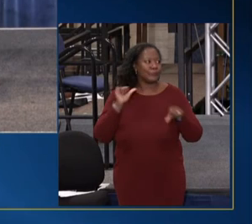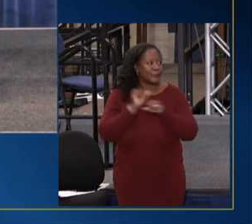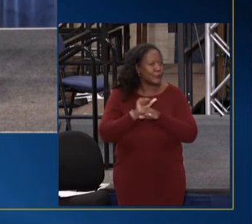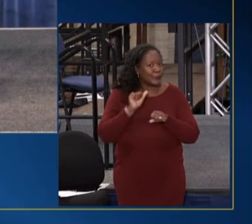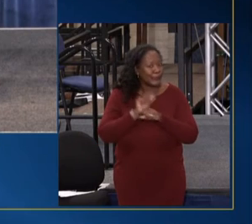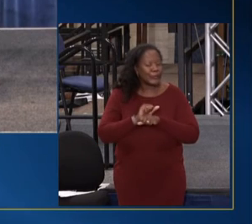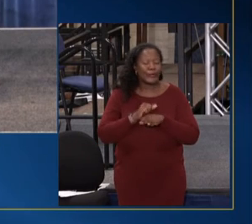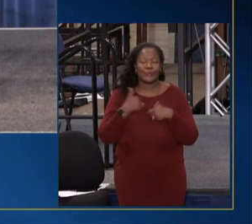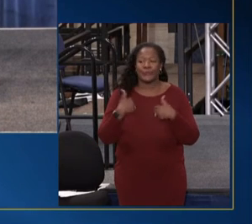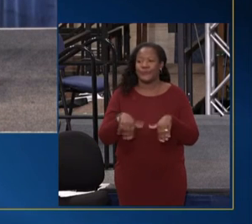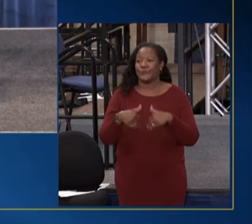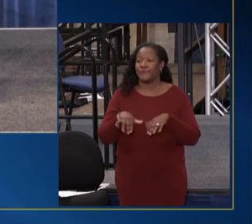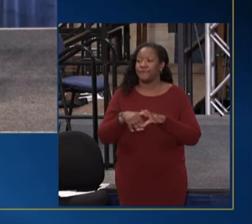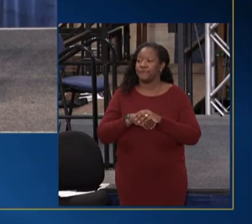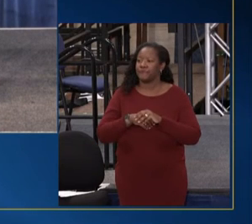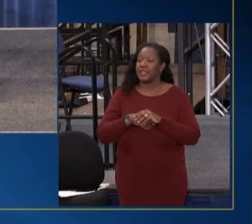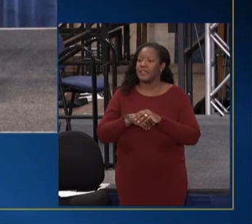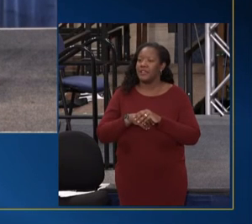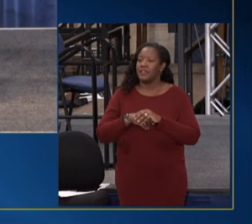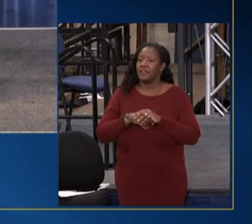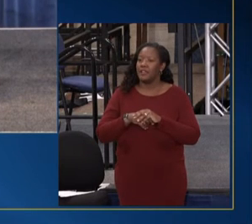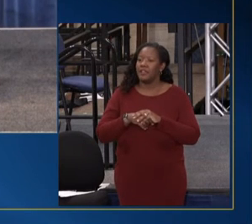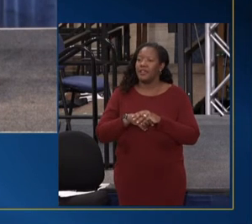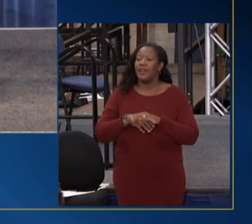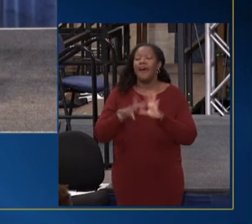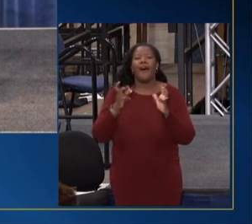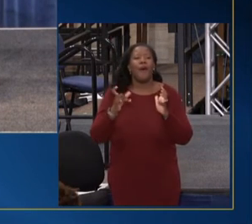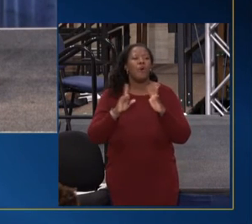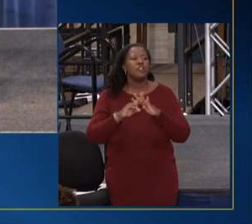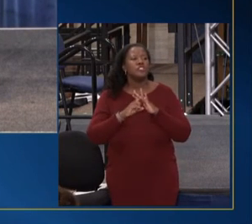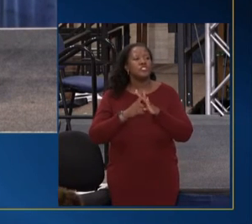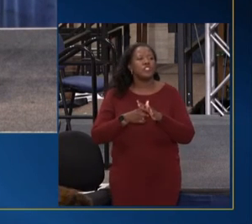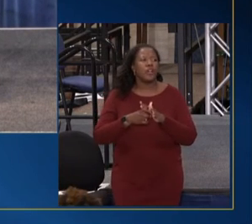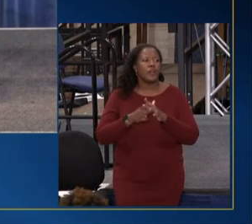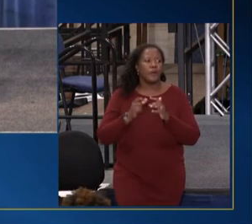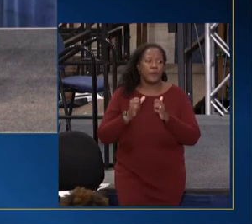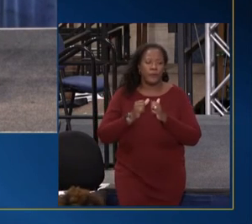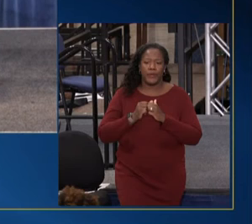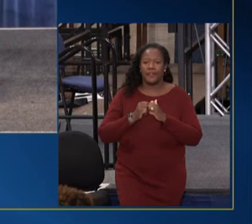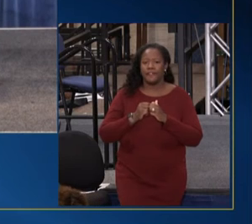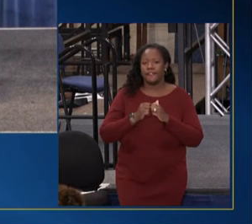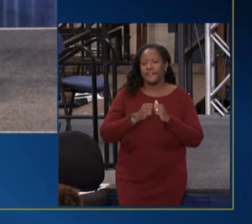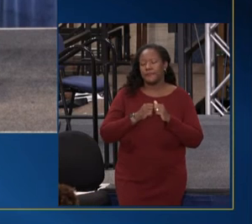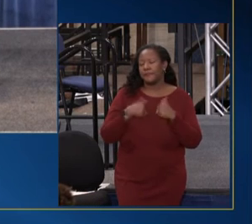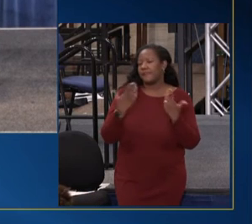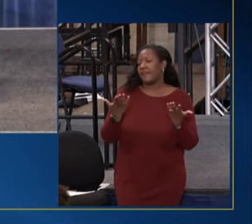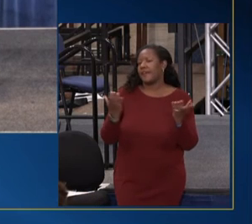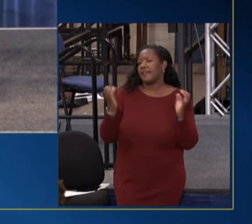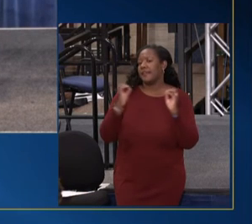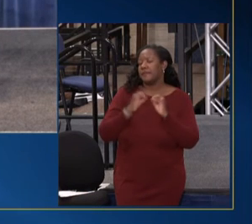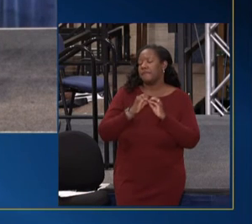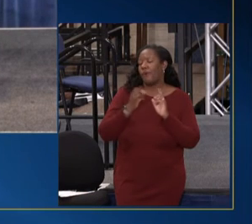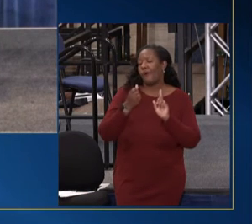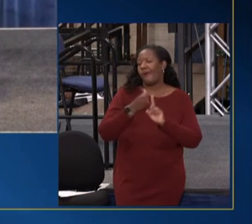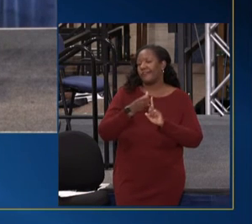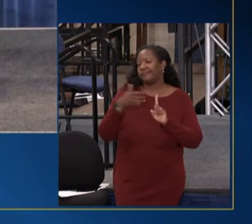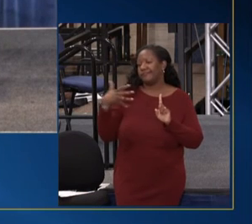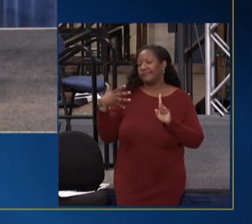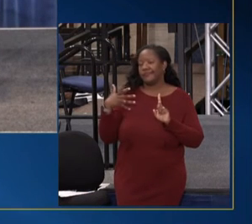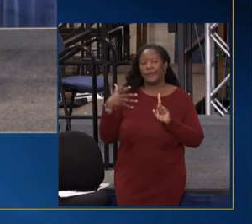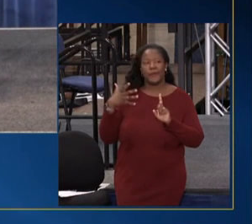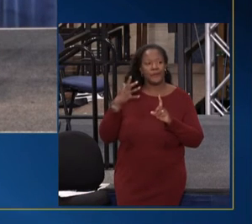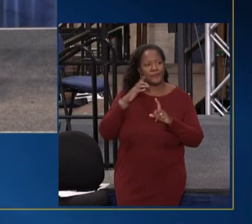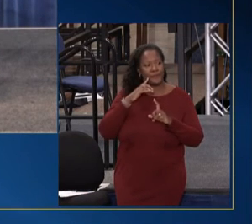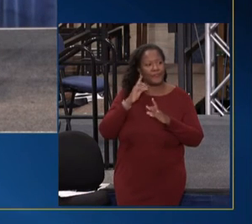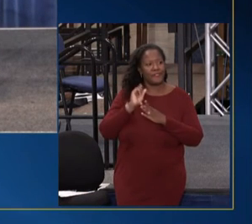doing. And I wanted to, you know, just start off giving a little more color to some of the moment